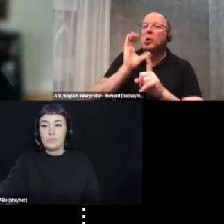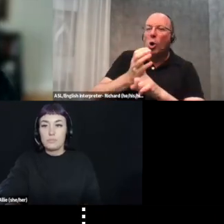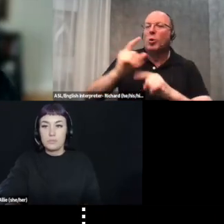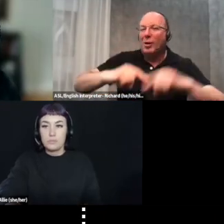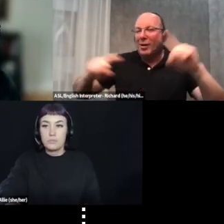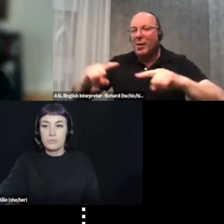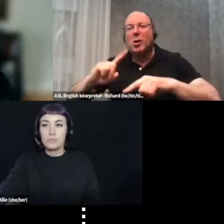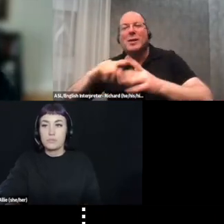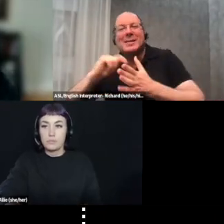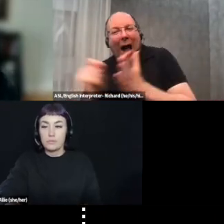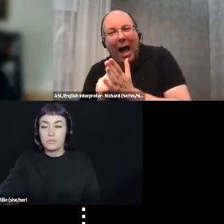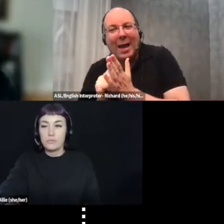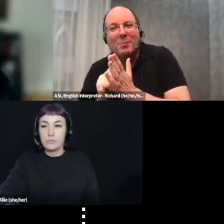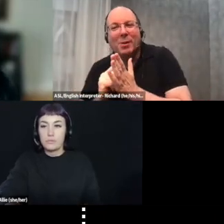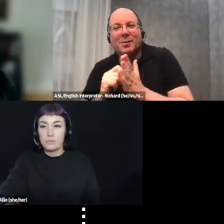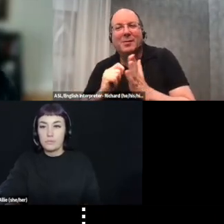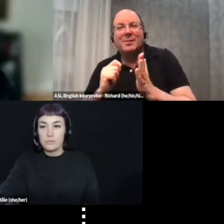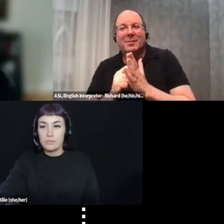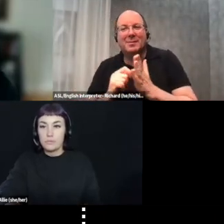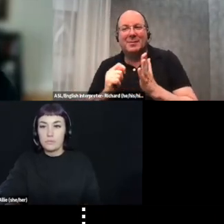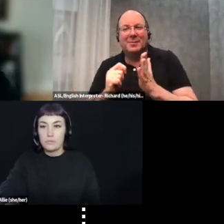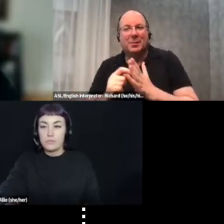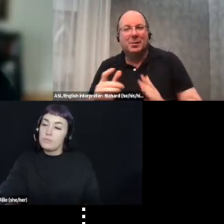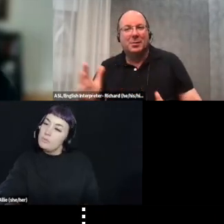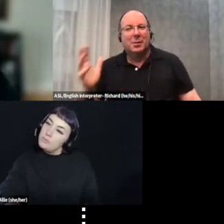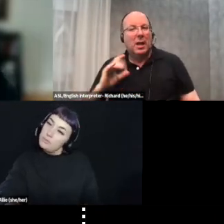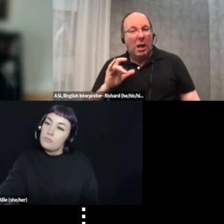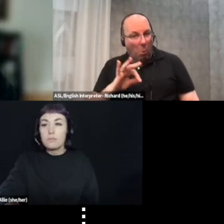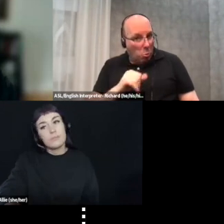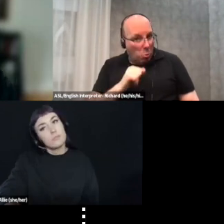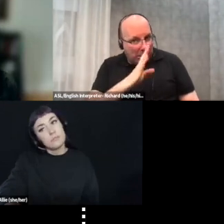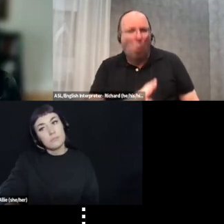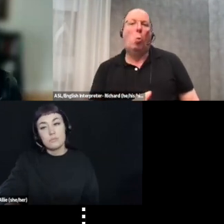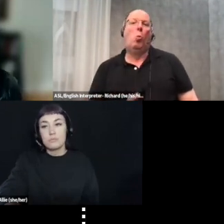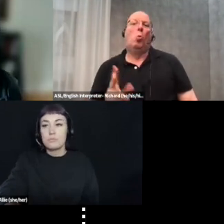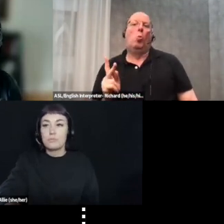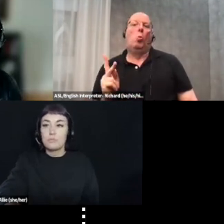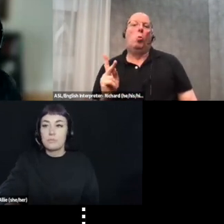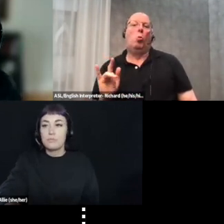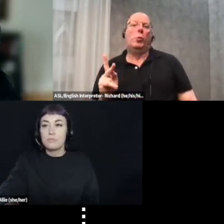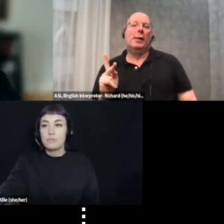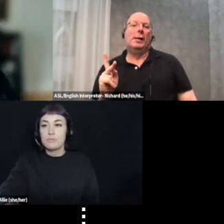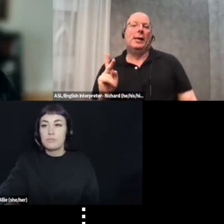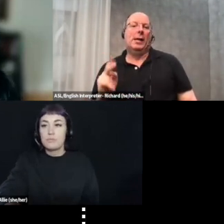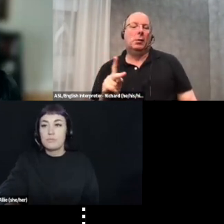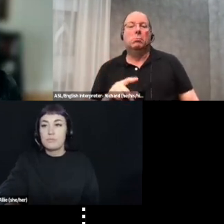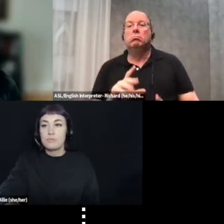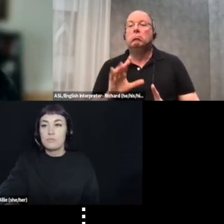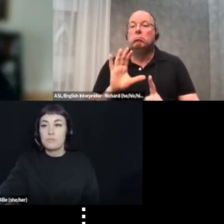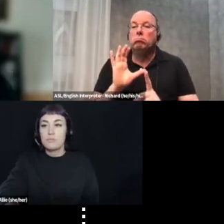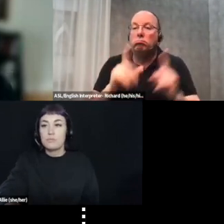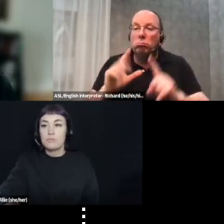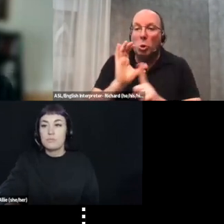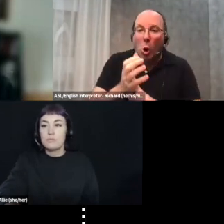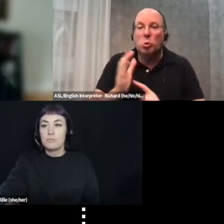time period. Like you said, I mean, at one time, not being straight was kinky. Depending on your culture,